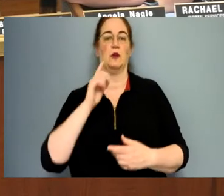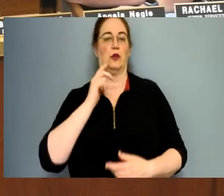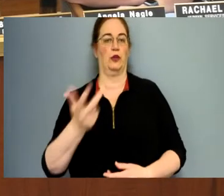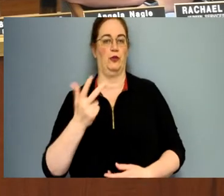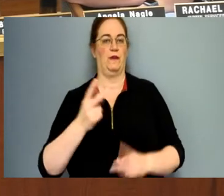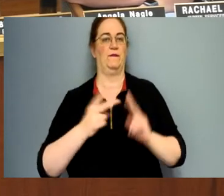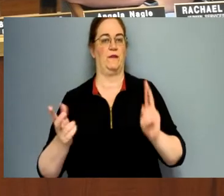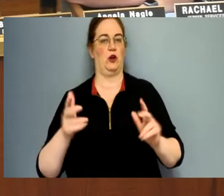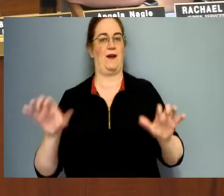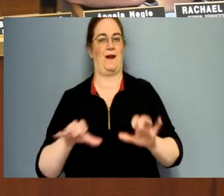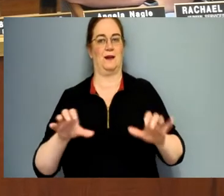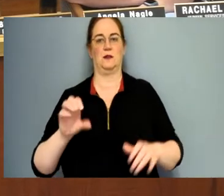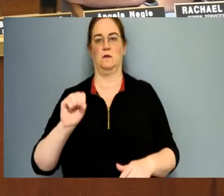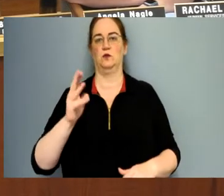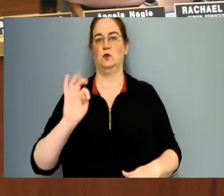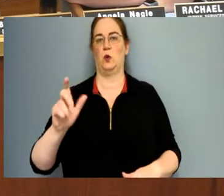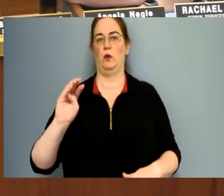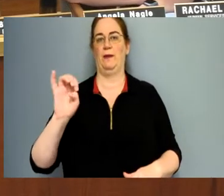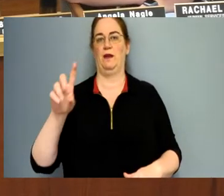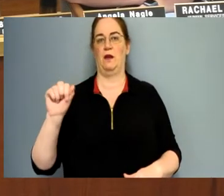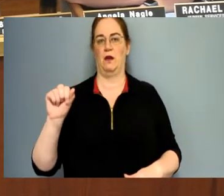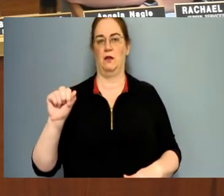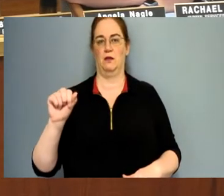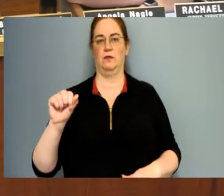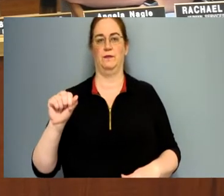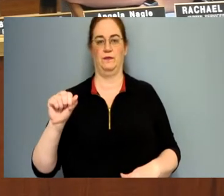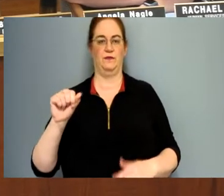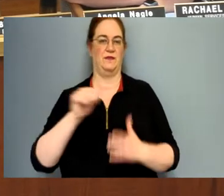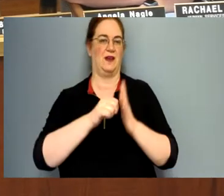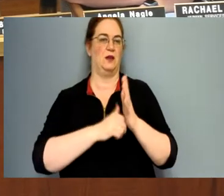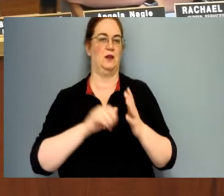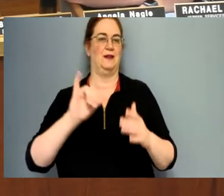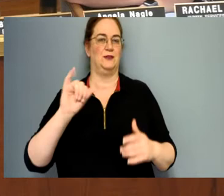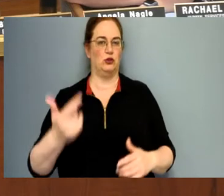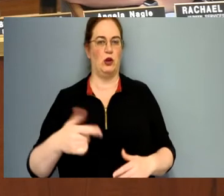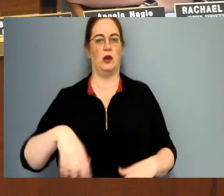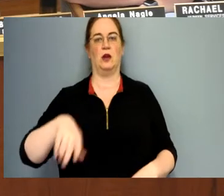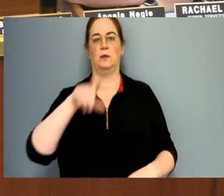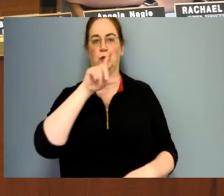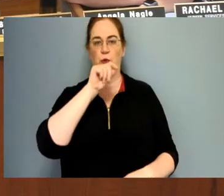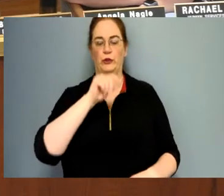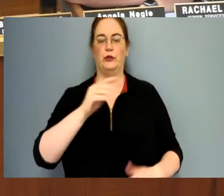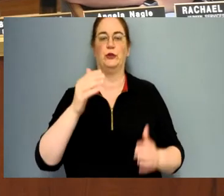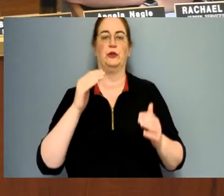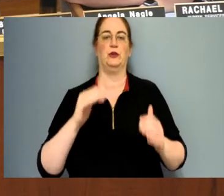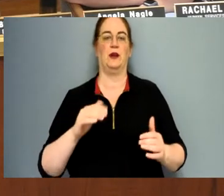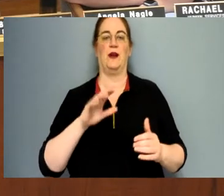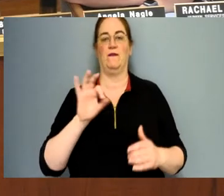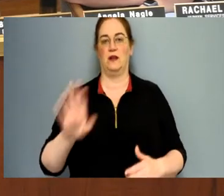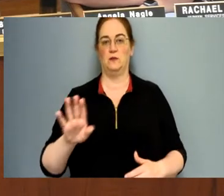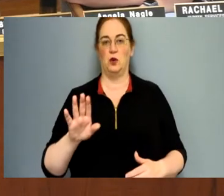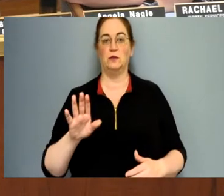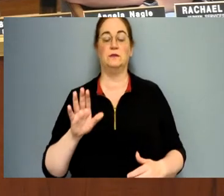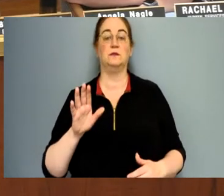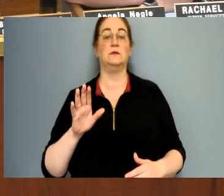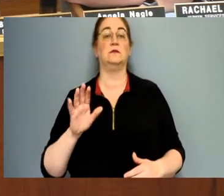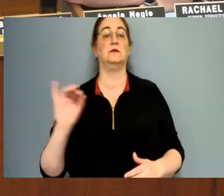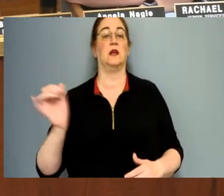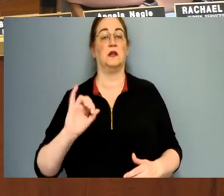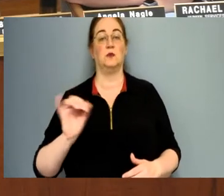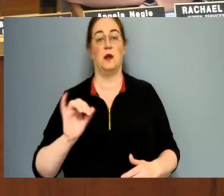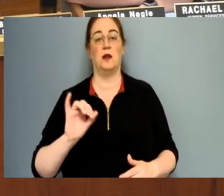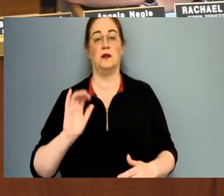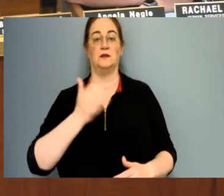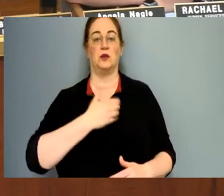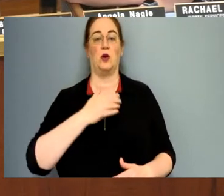very active social media accounts on Instagram, Twitter, and Facebook, as well as